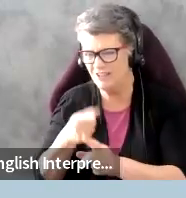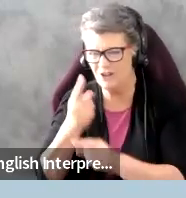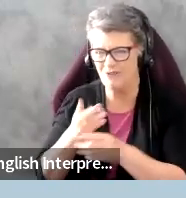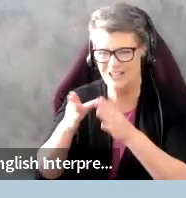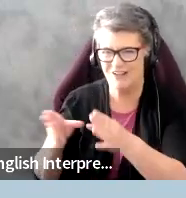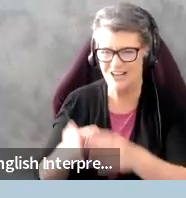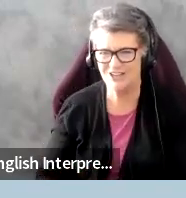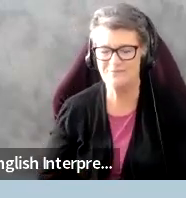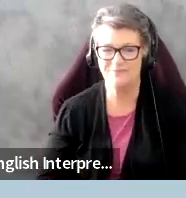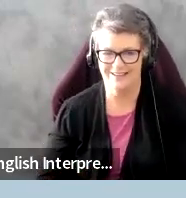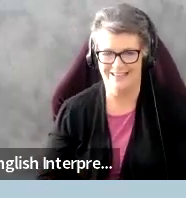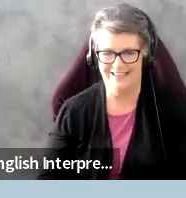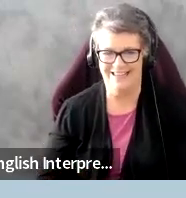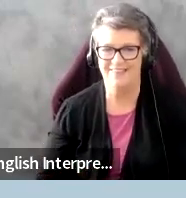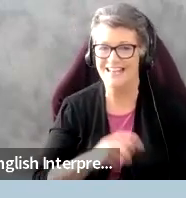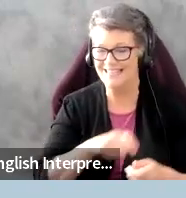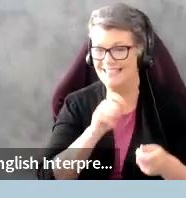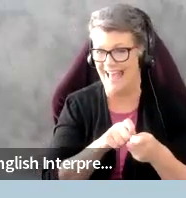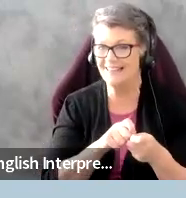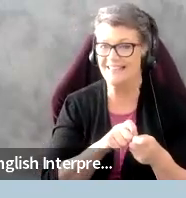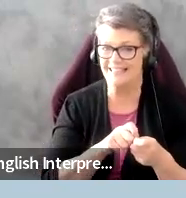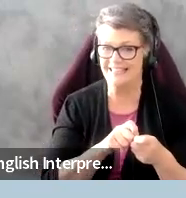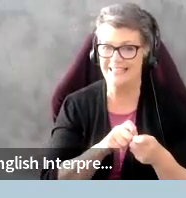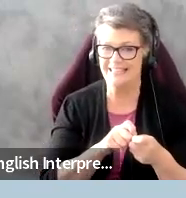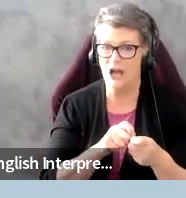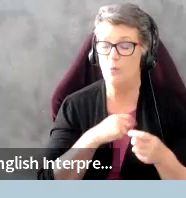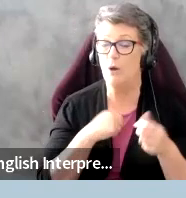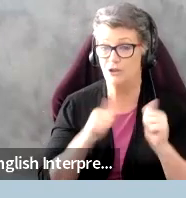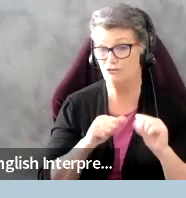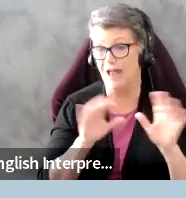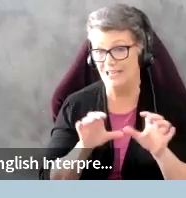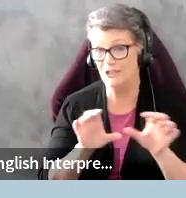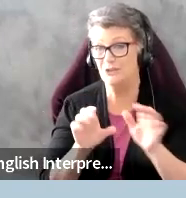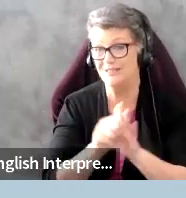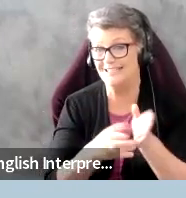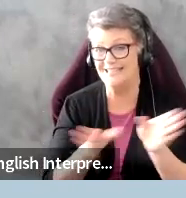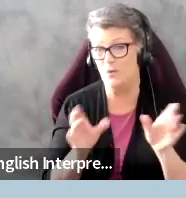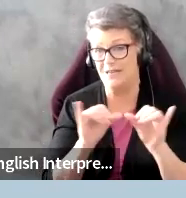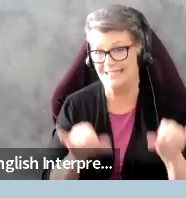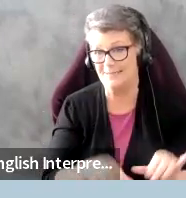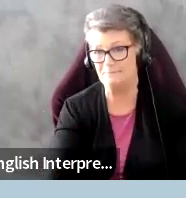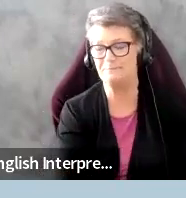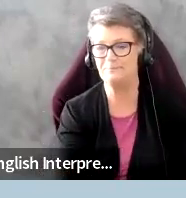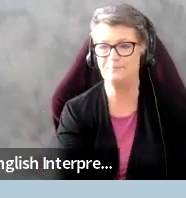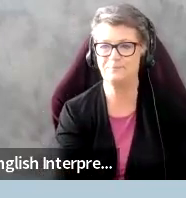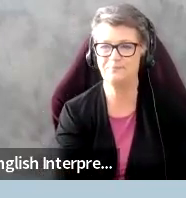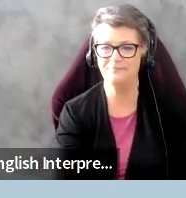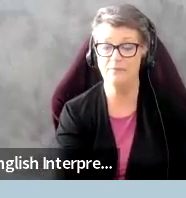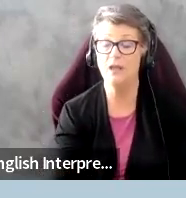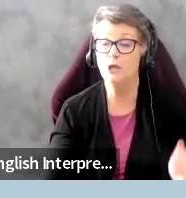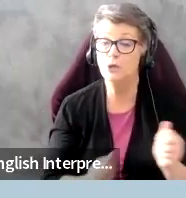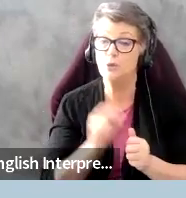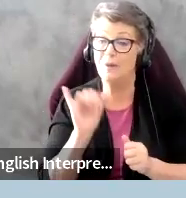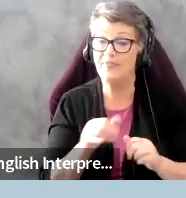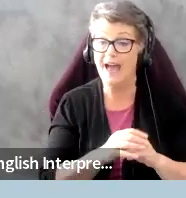is exactly what we are trying to do as a statewide system of support agencies. So with that, we